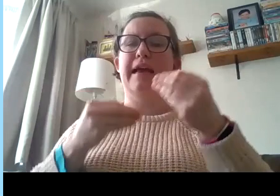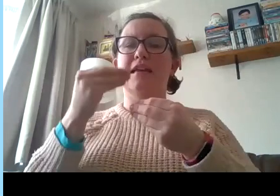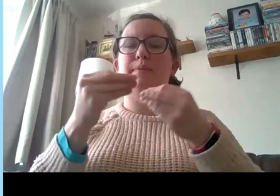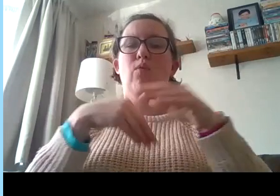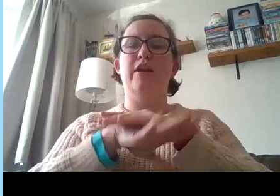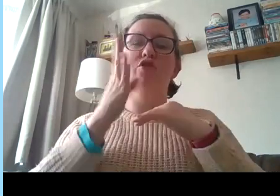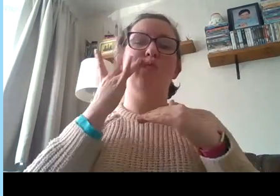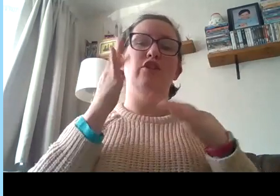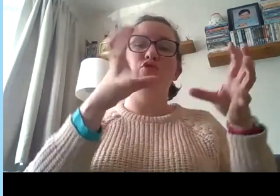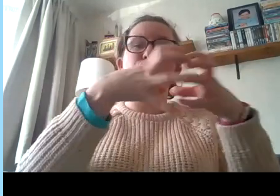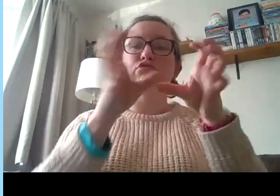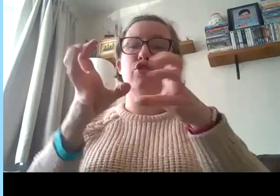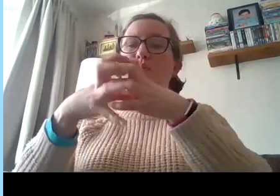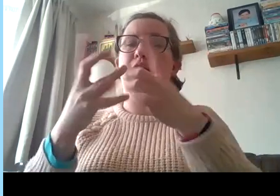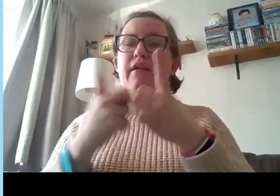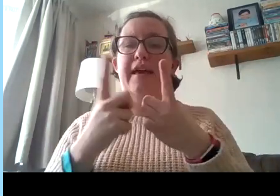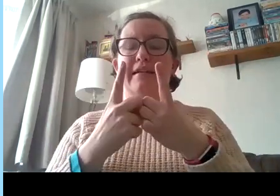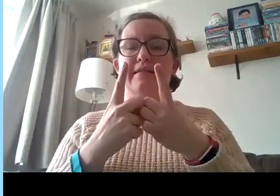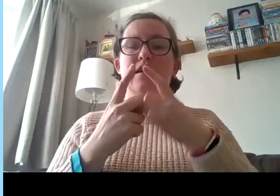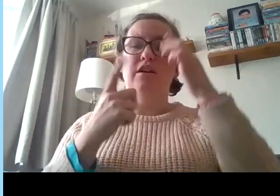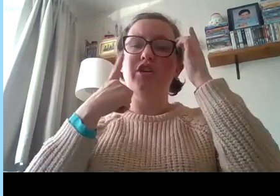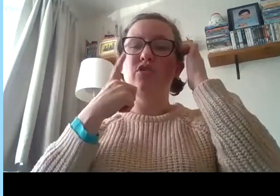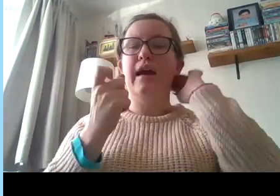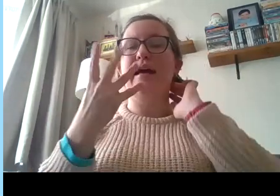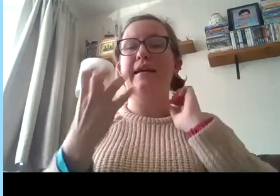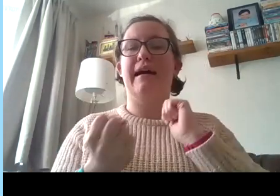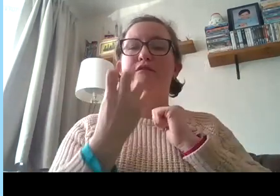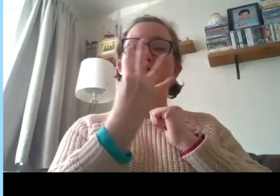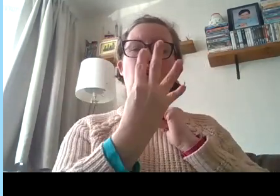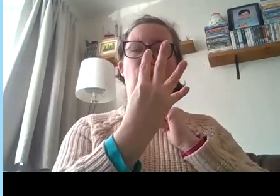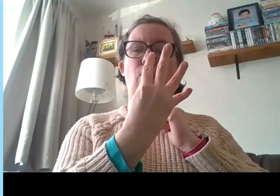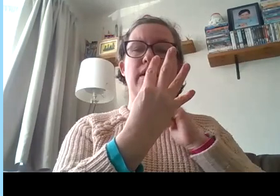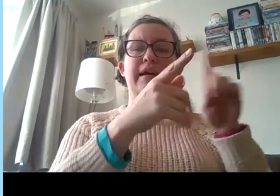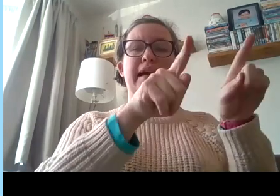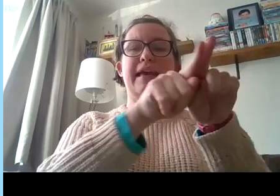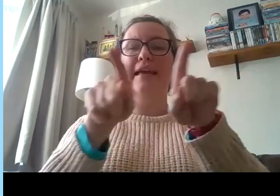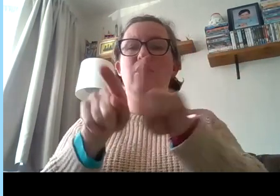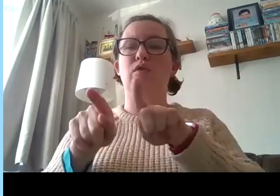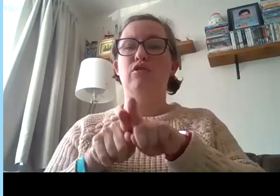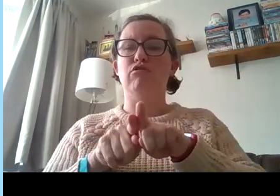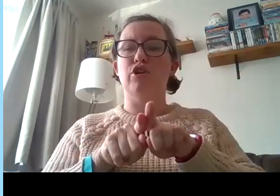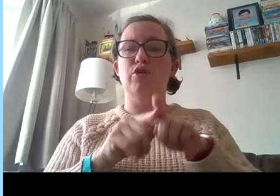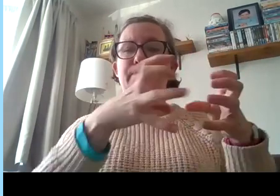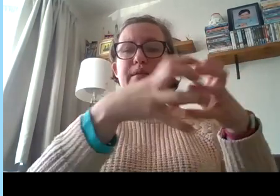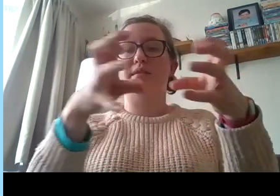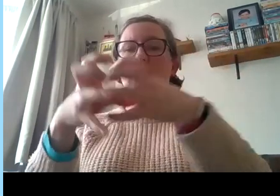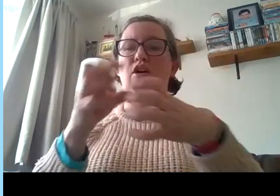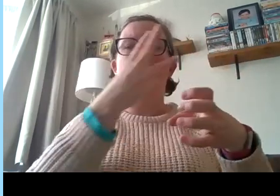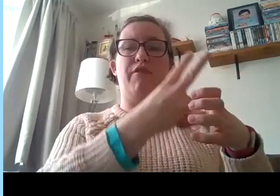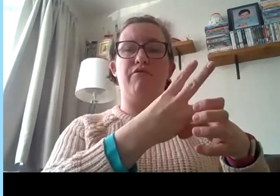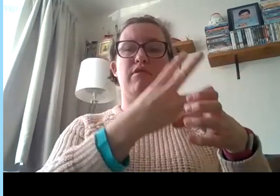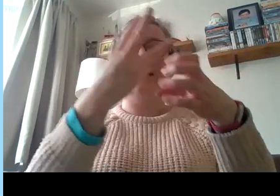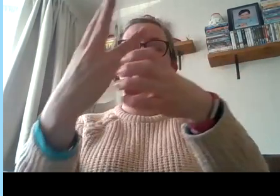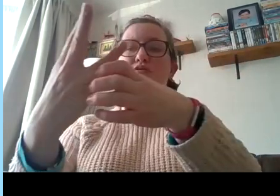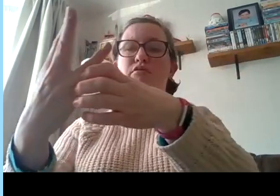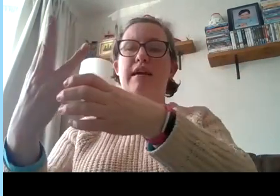something explaining about when you group things. So you can have 4 equal groups